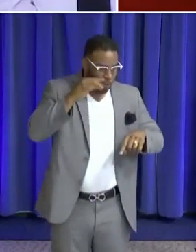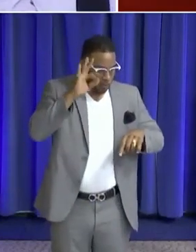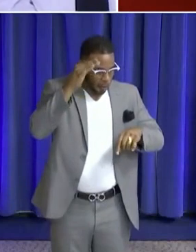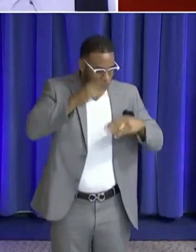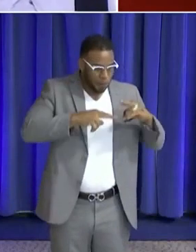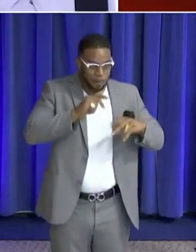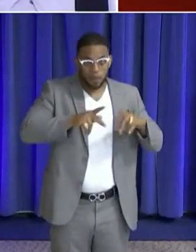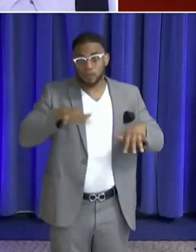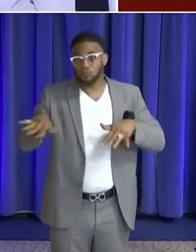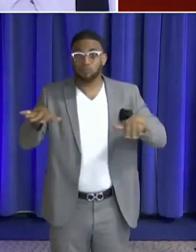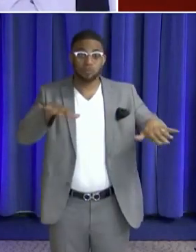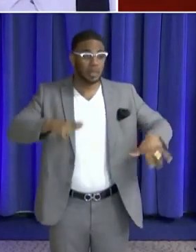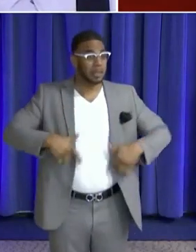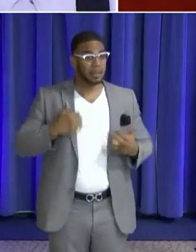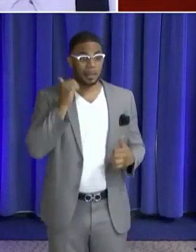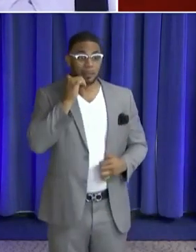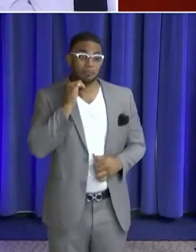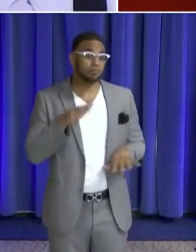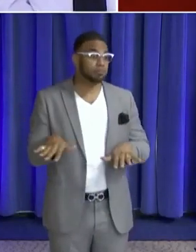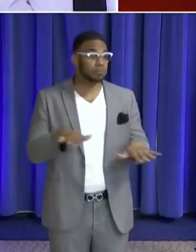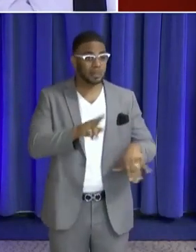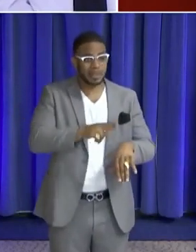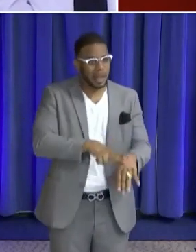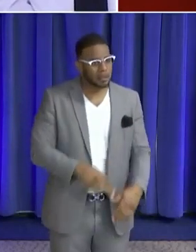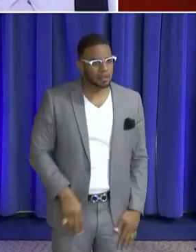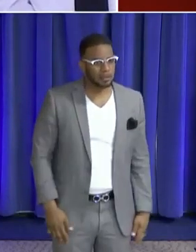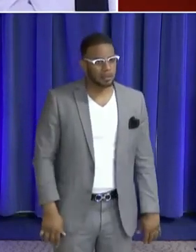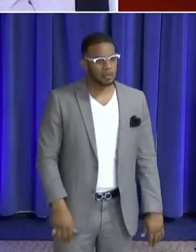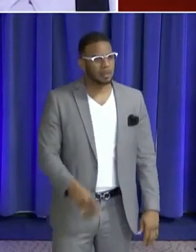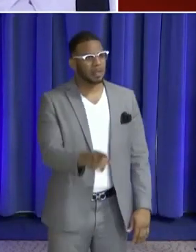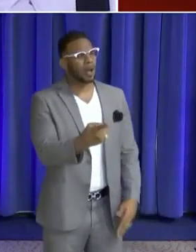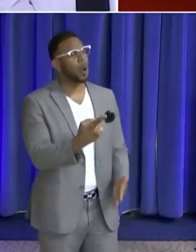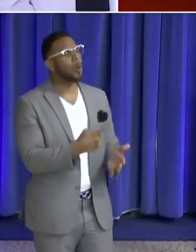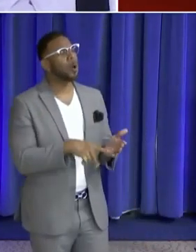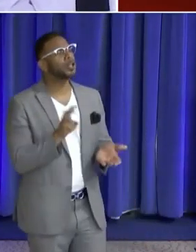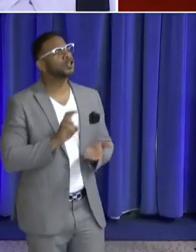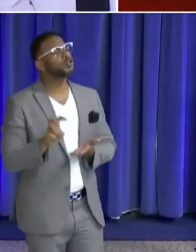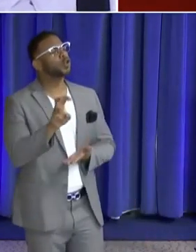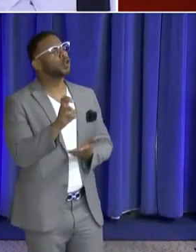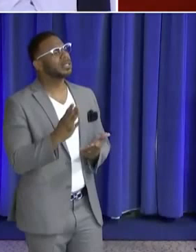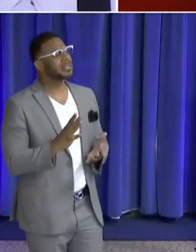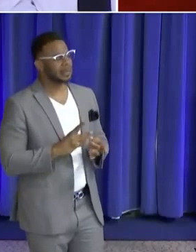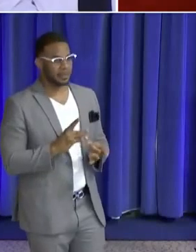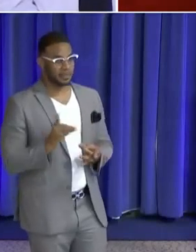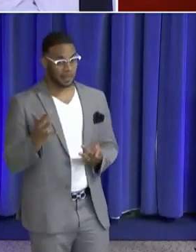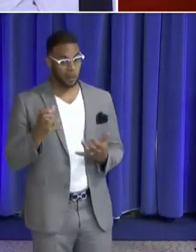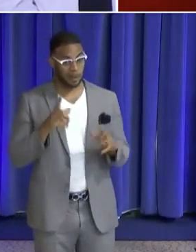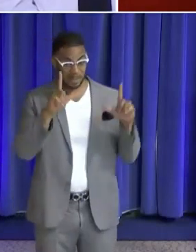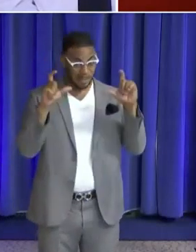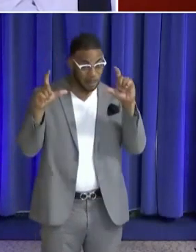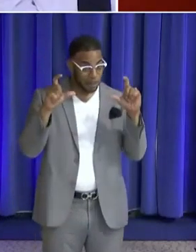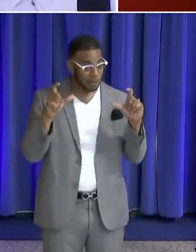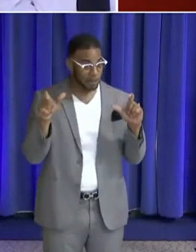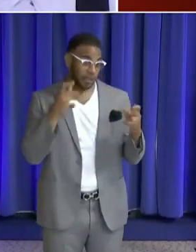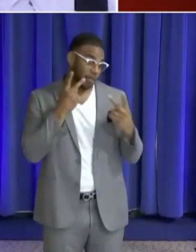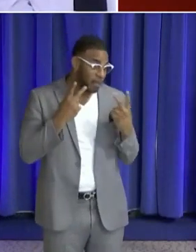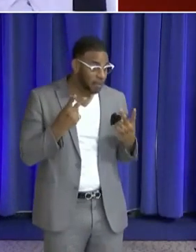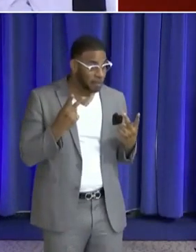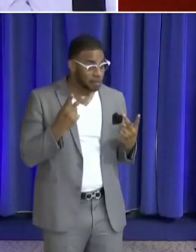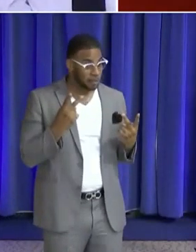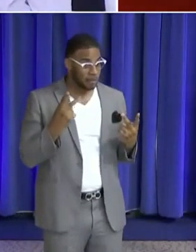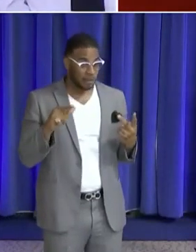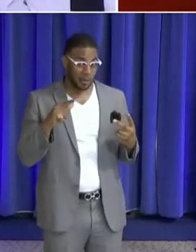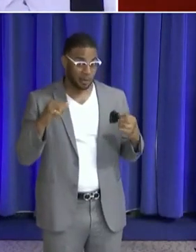are going about their daily lives. What did the tourists say? They wanted to take a picture, they were visiting, and they